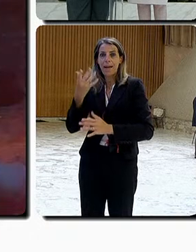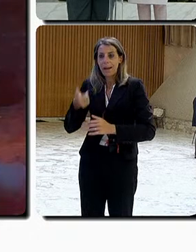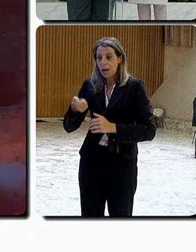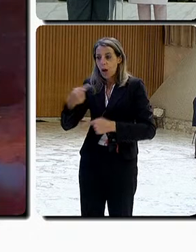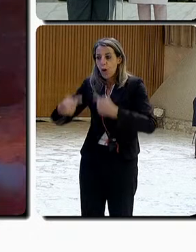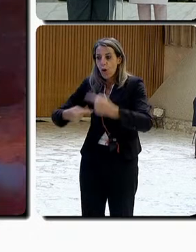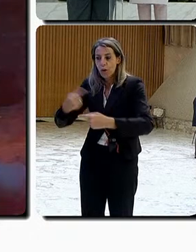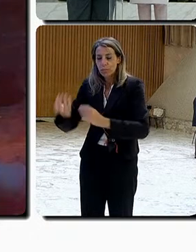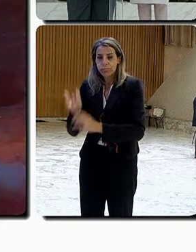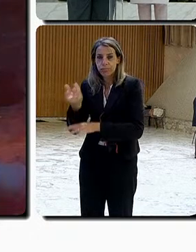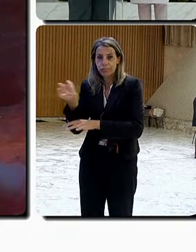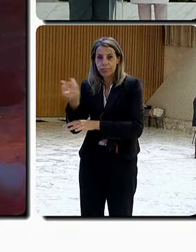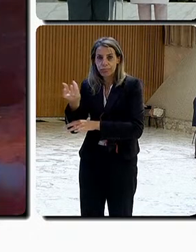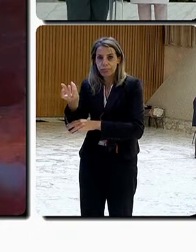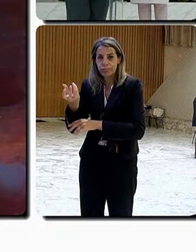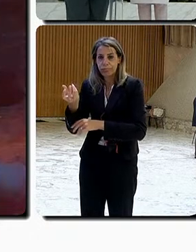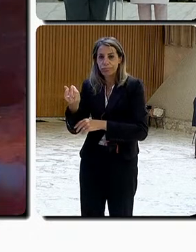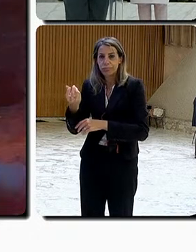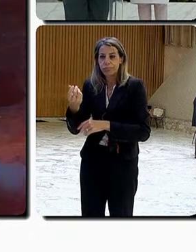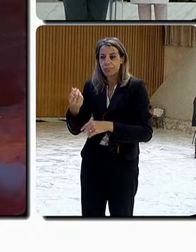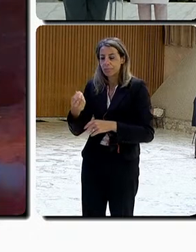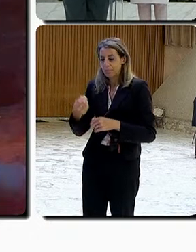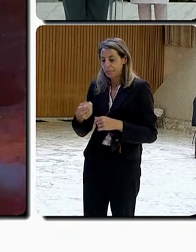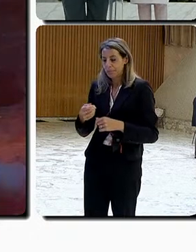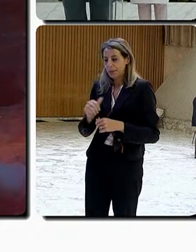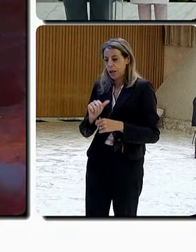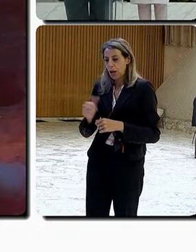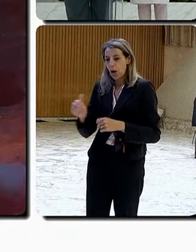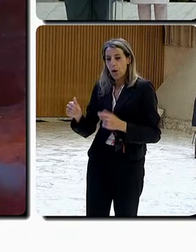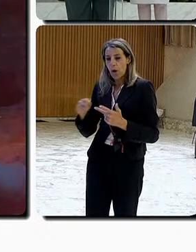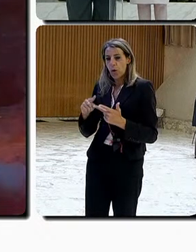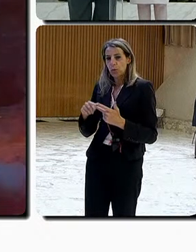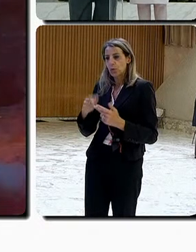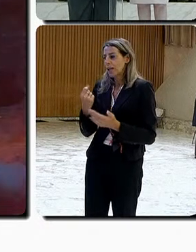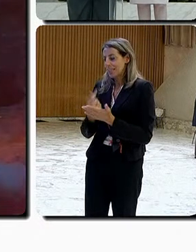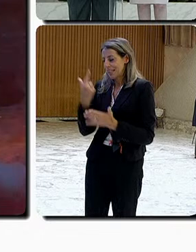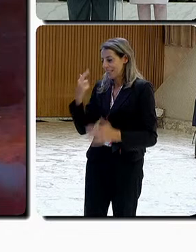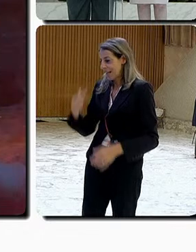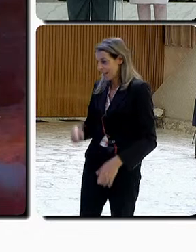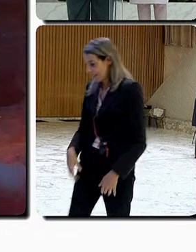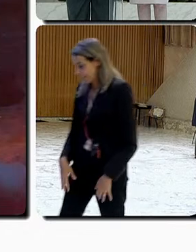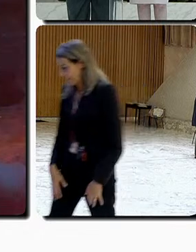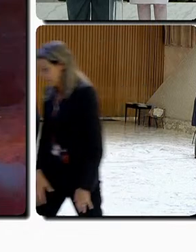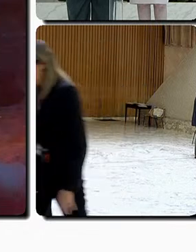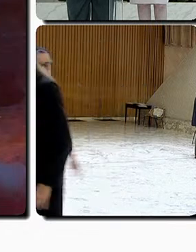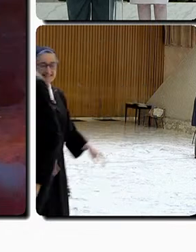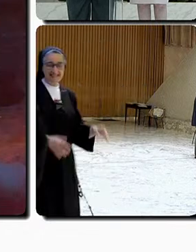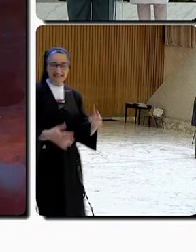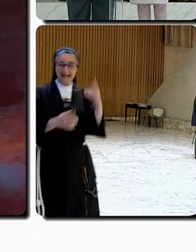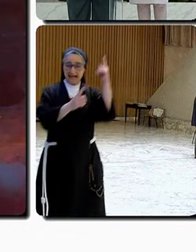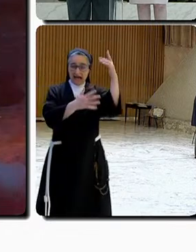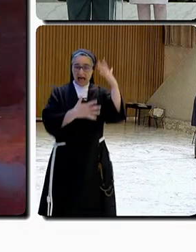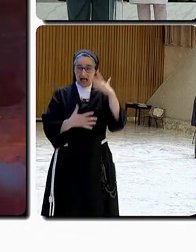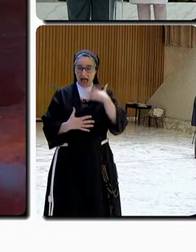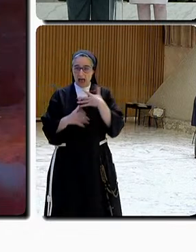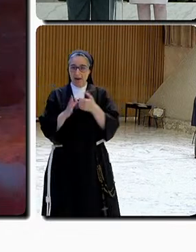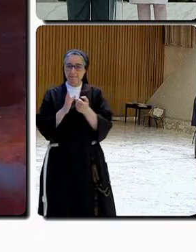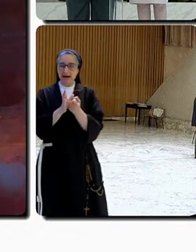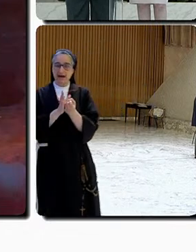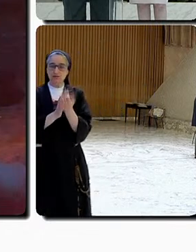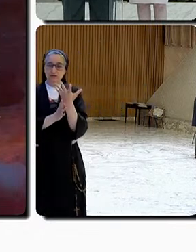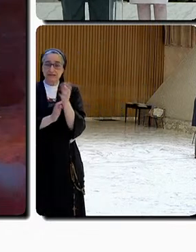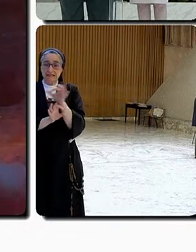world to Christ. Each is essential. Without the spark of God's love provided by the rite of Christian